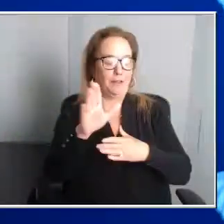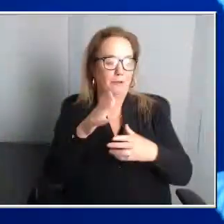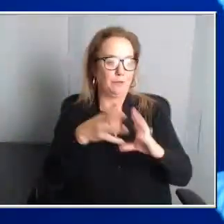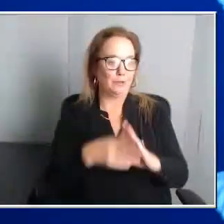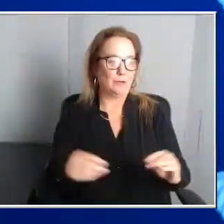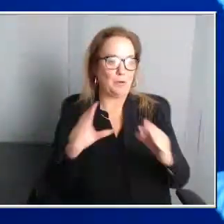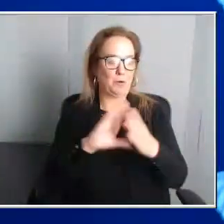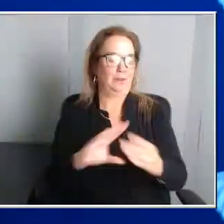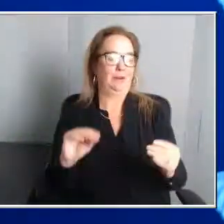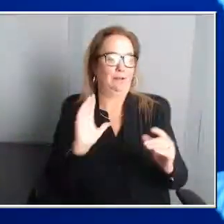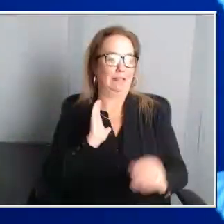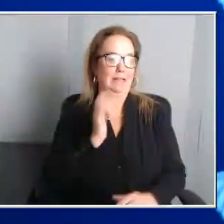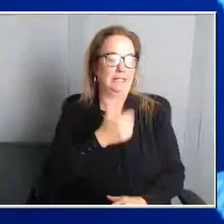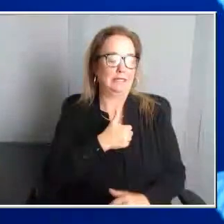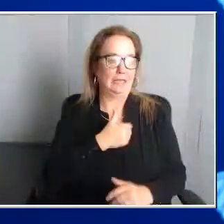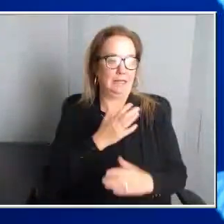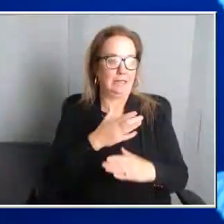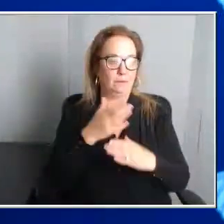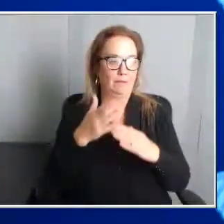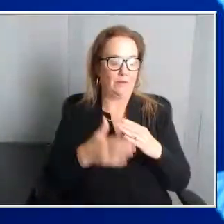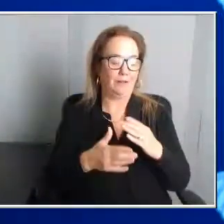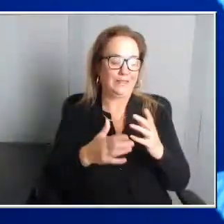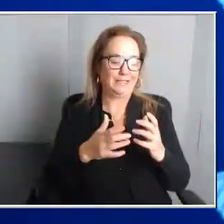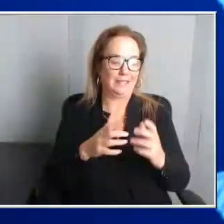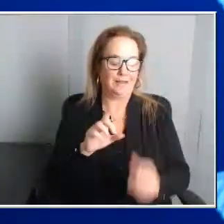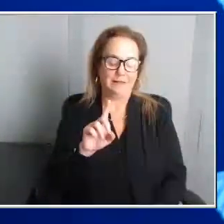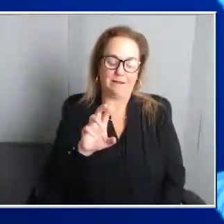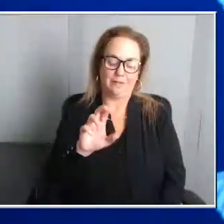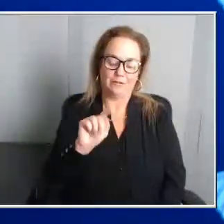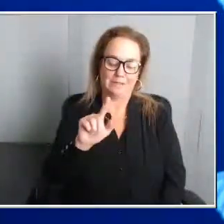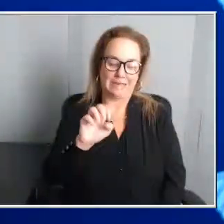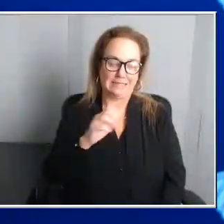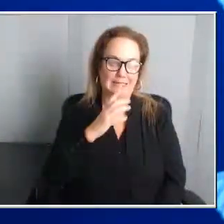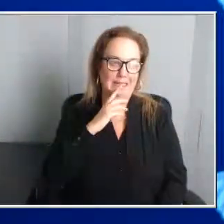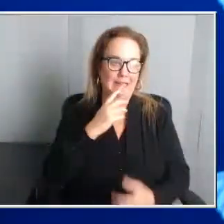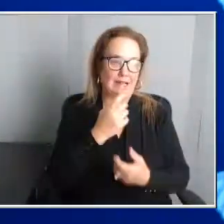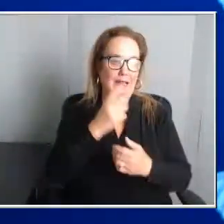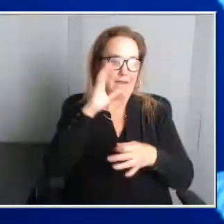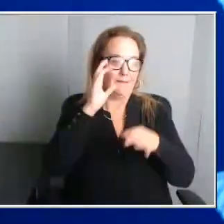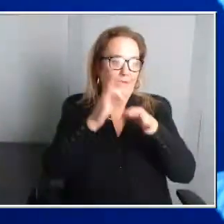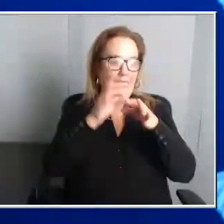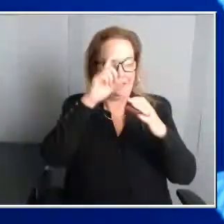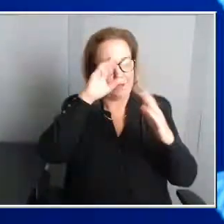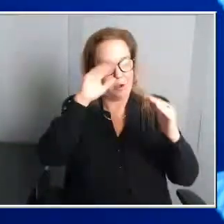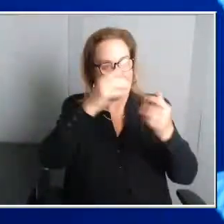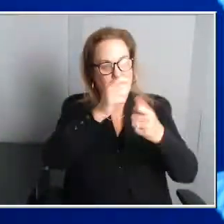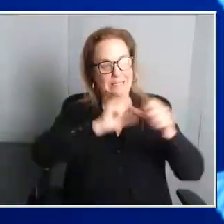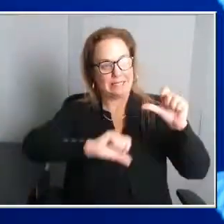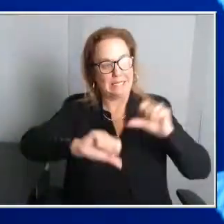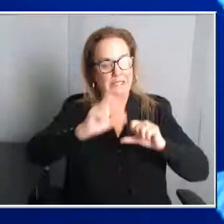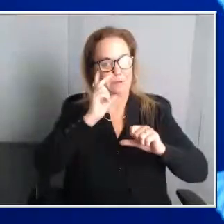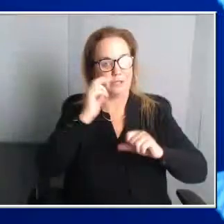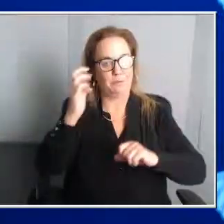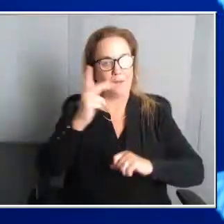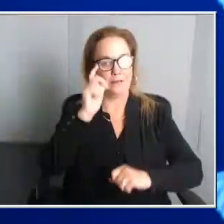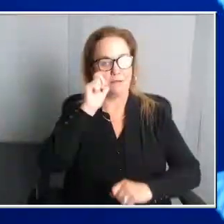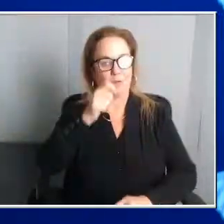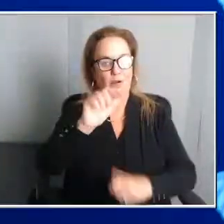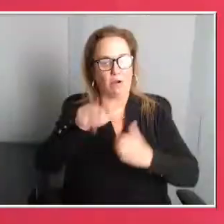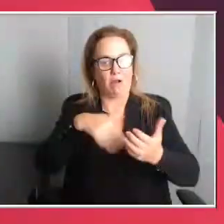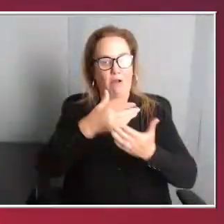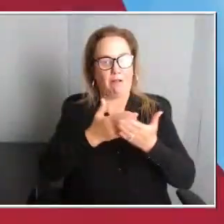this discussion, remember, as Dr. Stites always says, faith, hope, and science. And I'll see you back here tomorrow on All Things